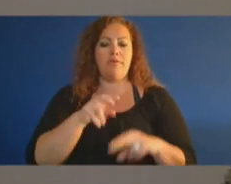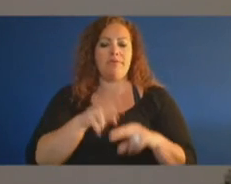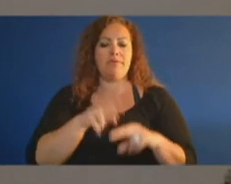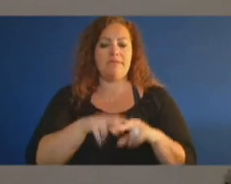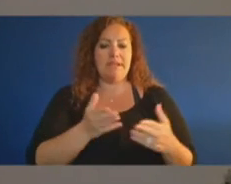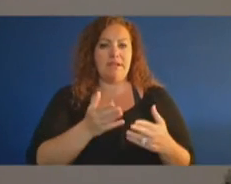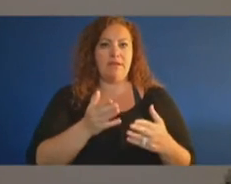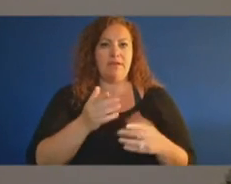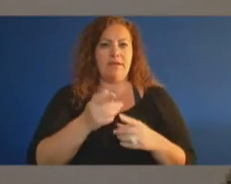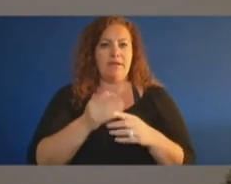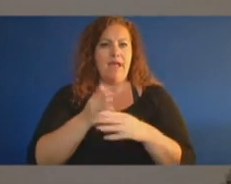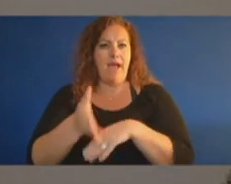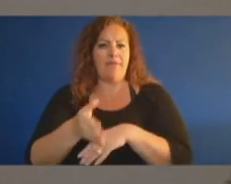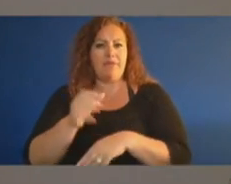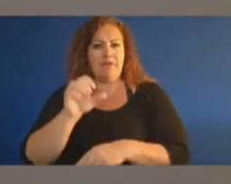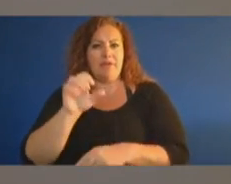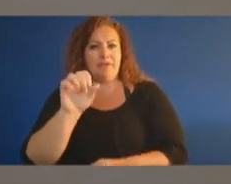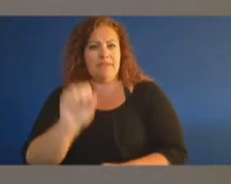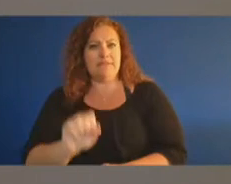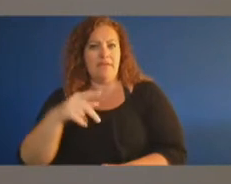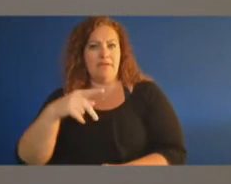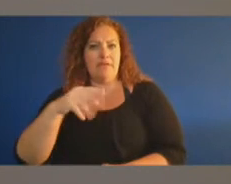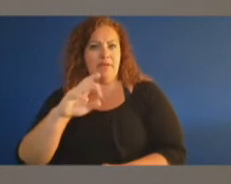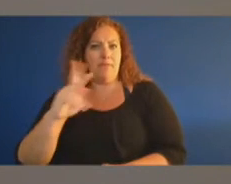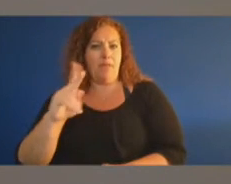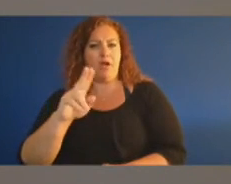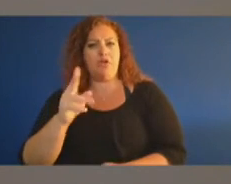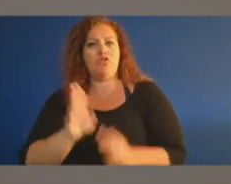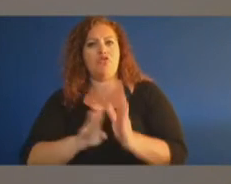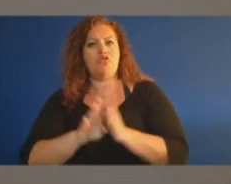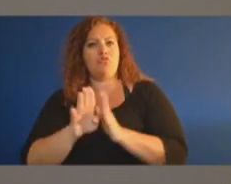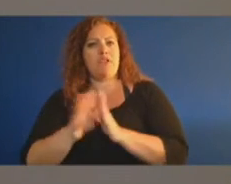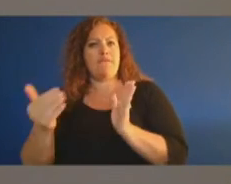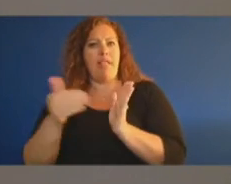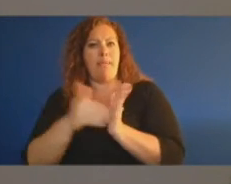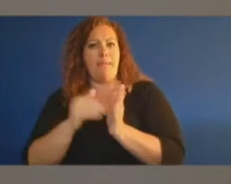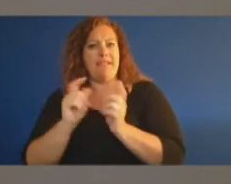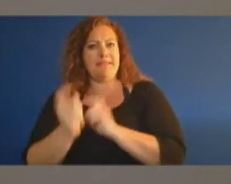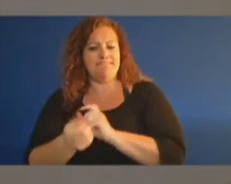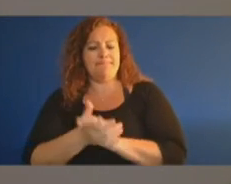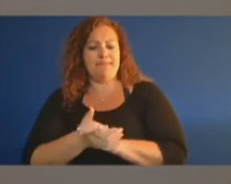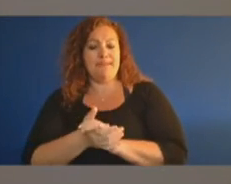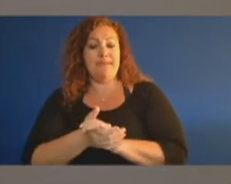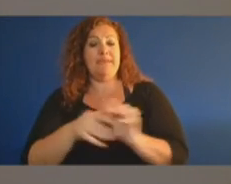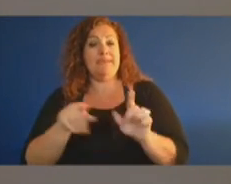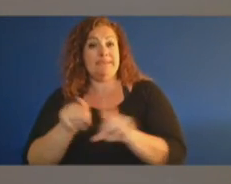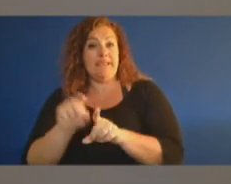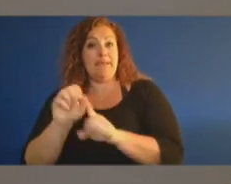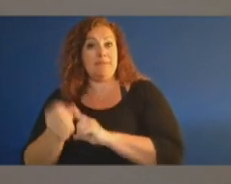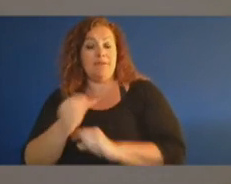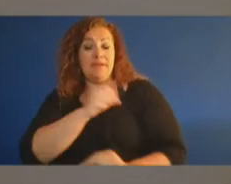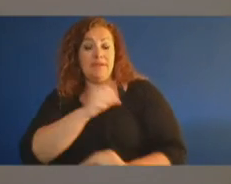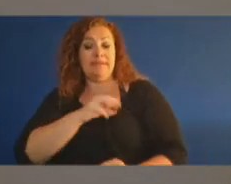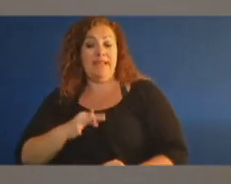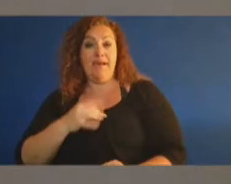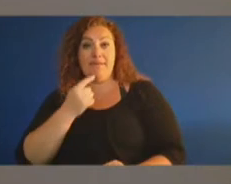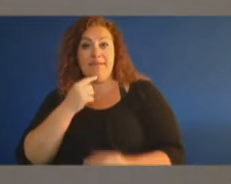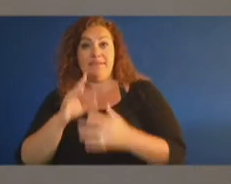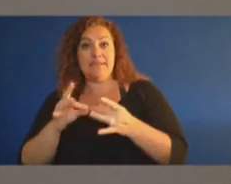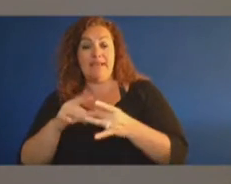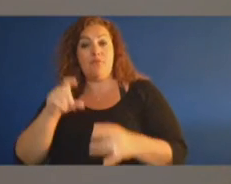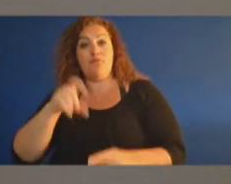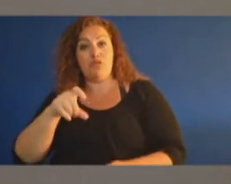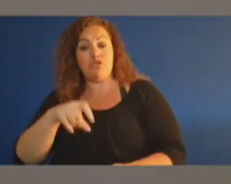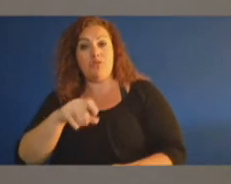South Park Redevelopment and in this same scenario staff cited what should have been N2 as